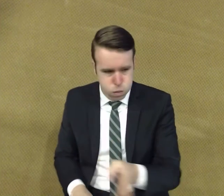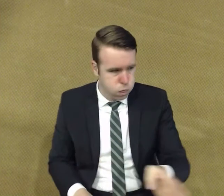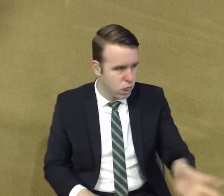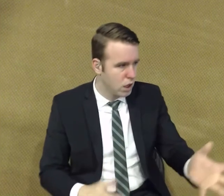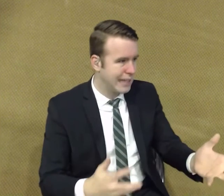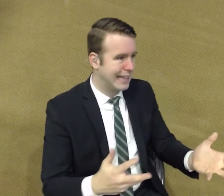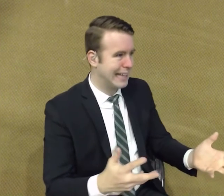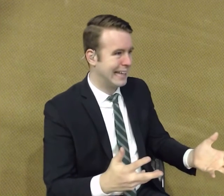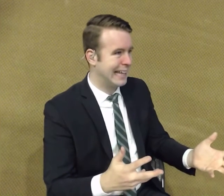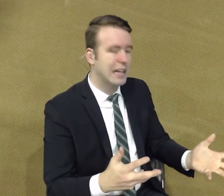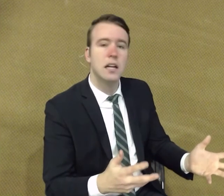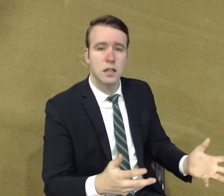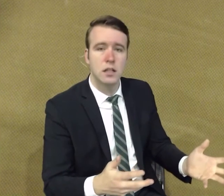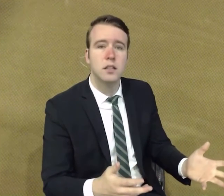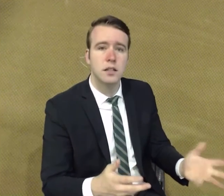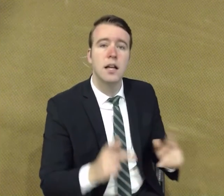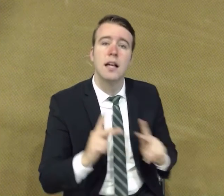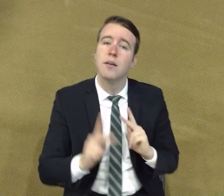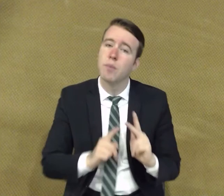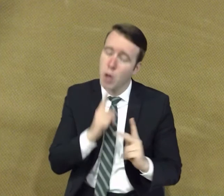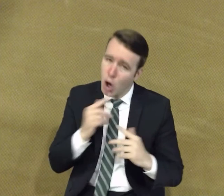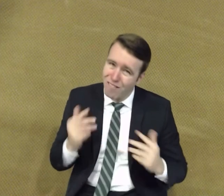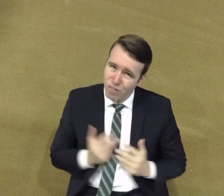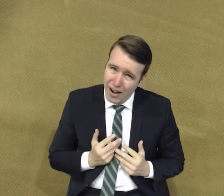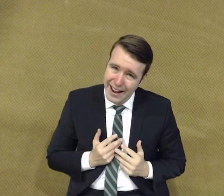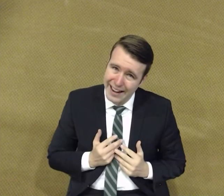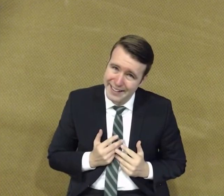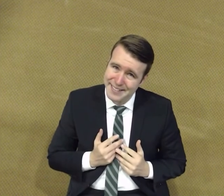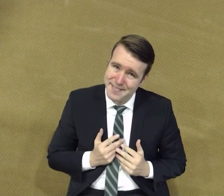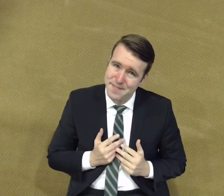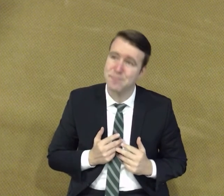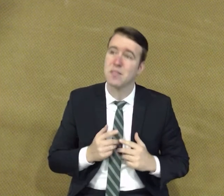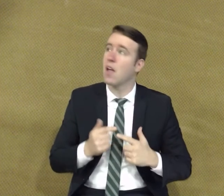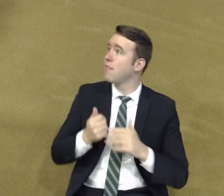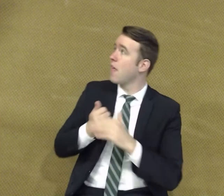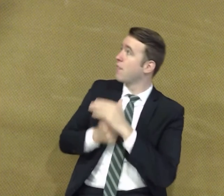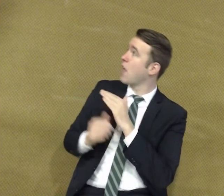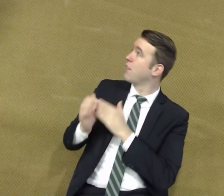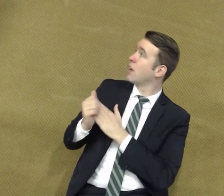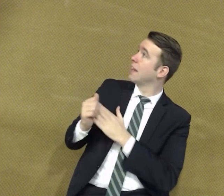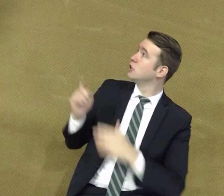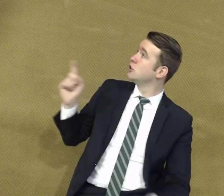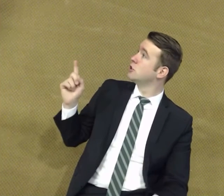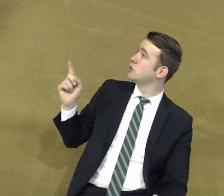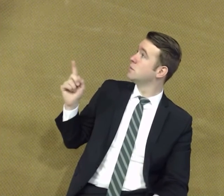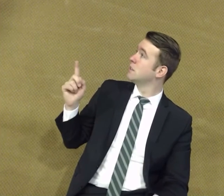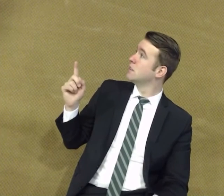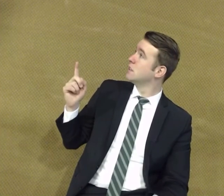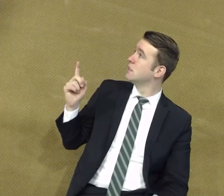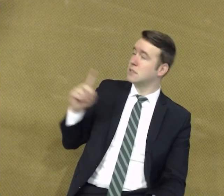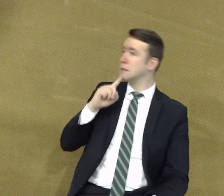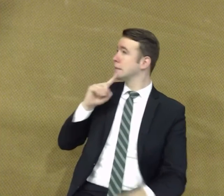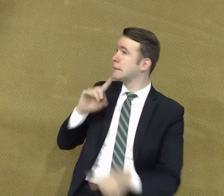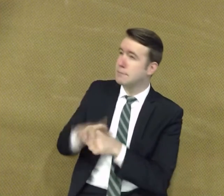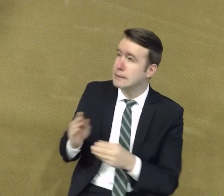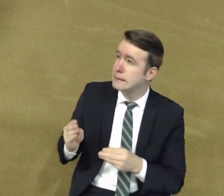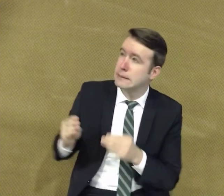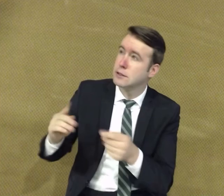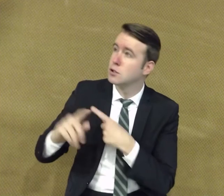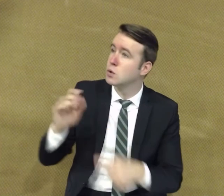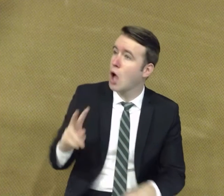commitment to God. People are afraid when they are under leadership that they see is radically committed to